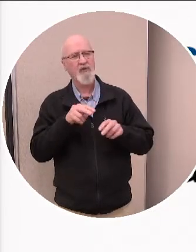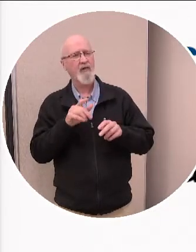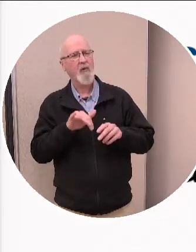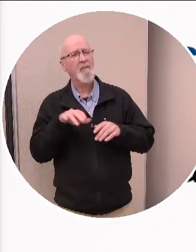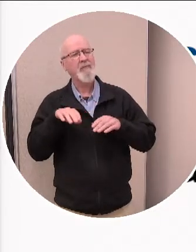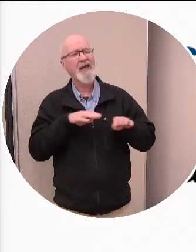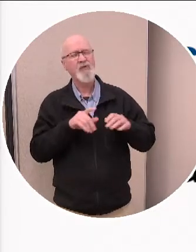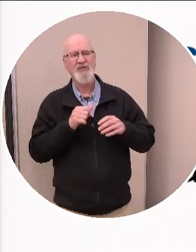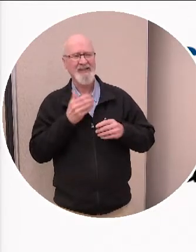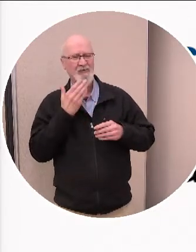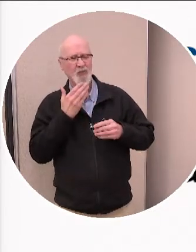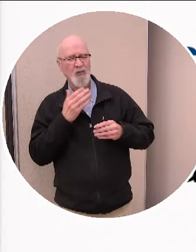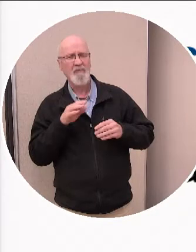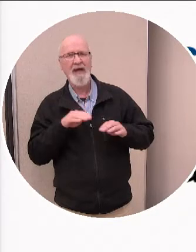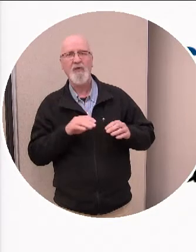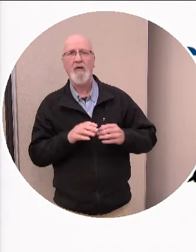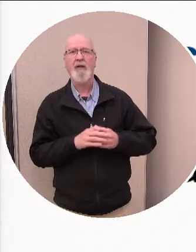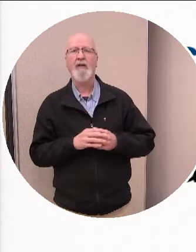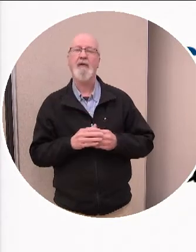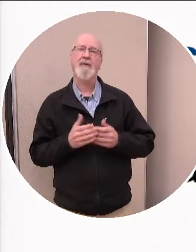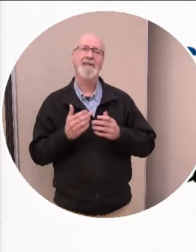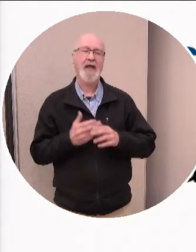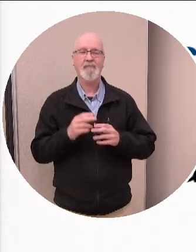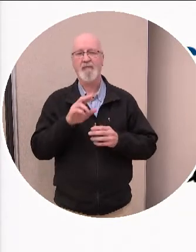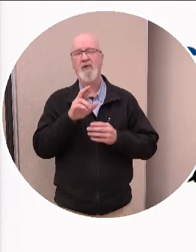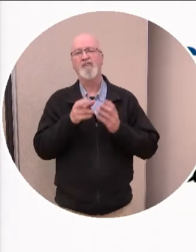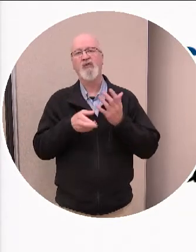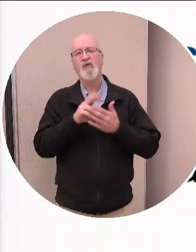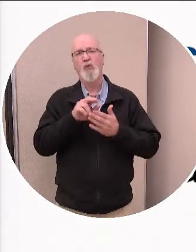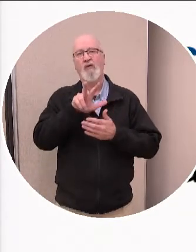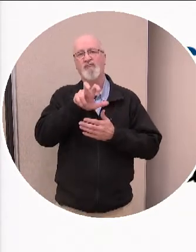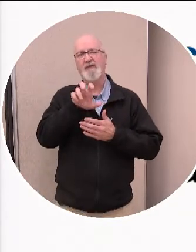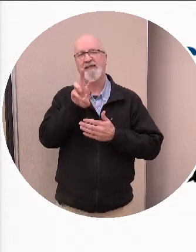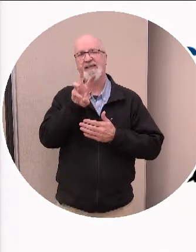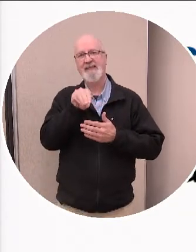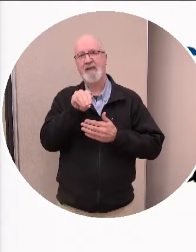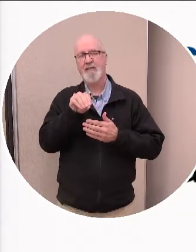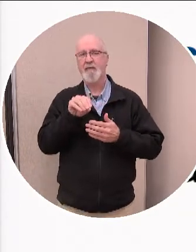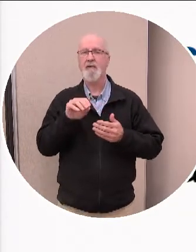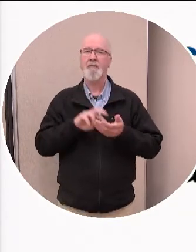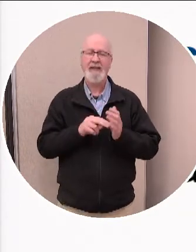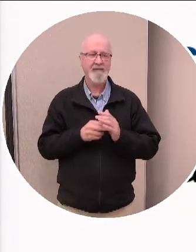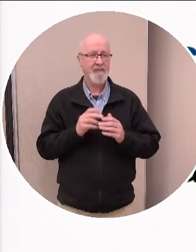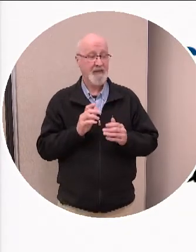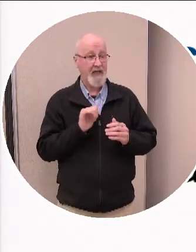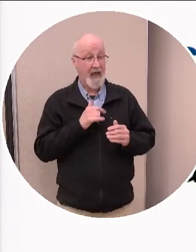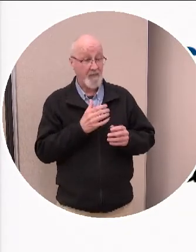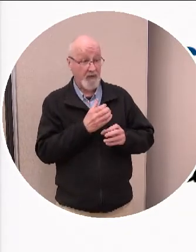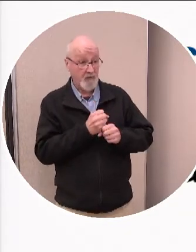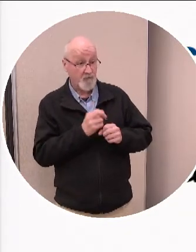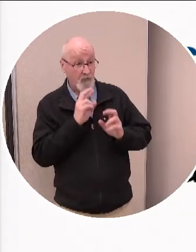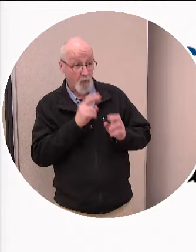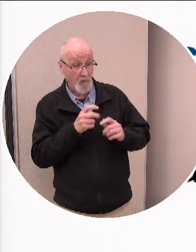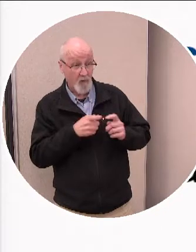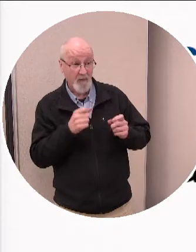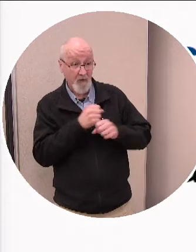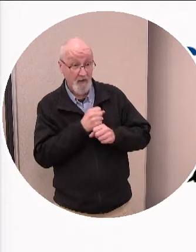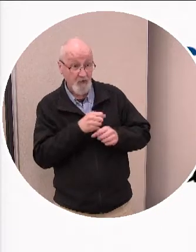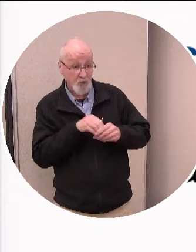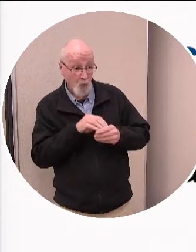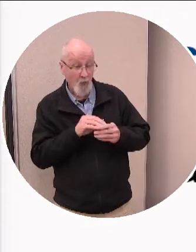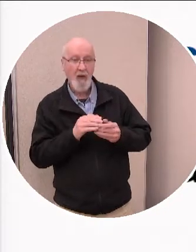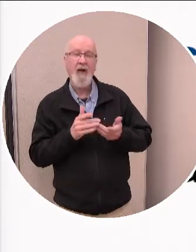is software known as Review 360. So reports of violence in a school environment are communicated to the school